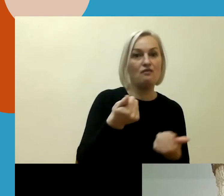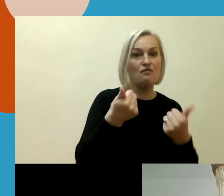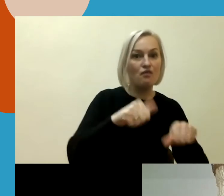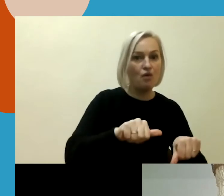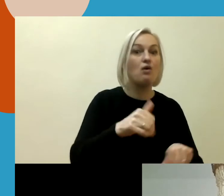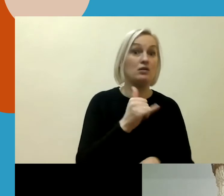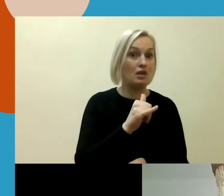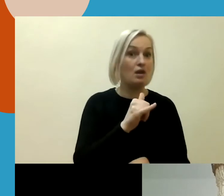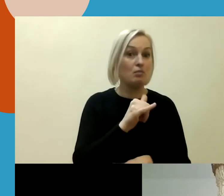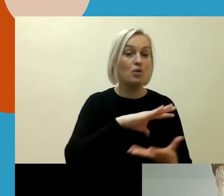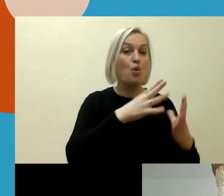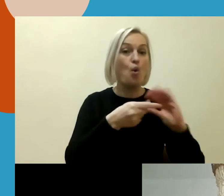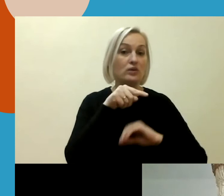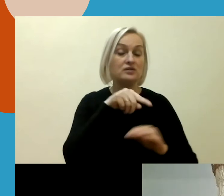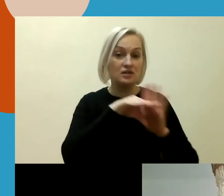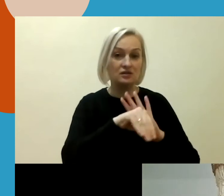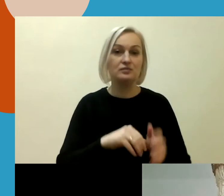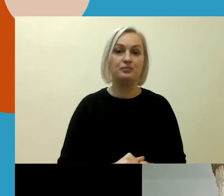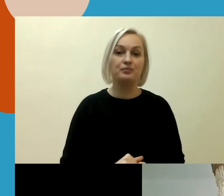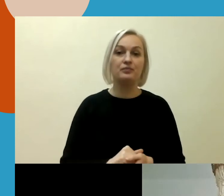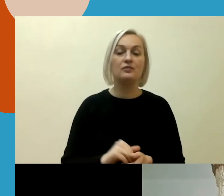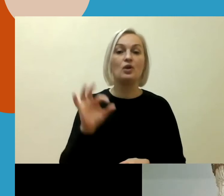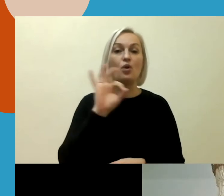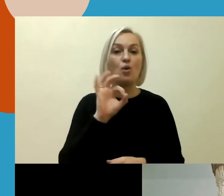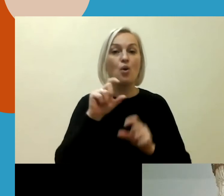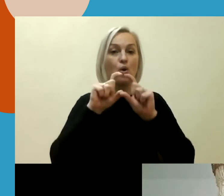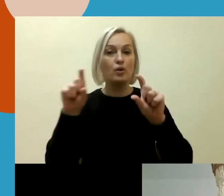cases, Lithuania looks quite good in this context.